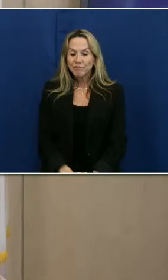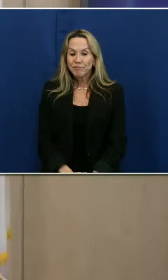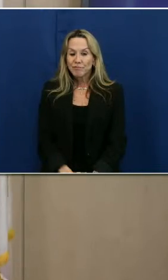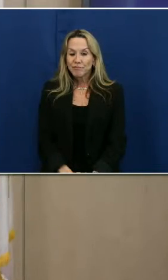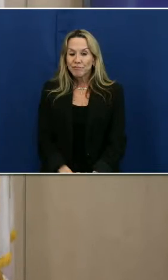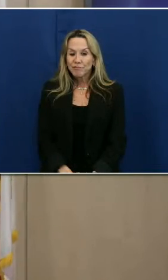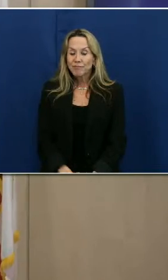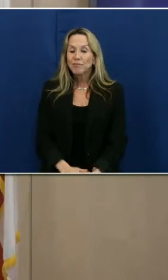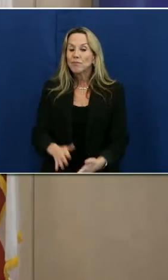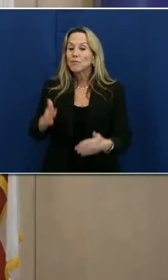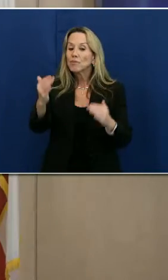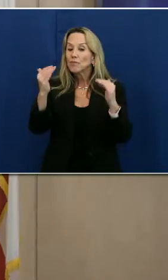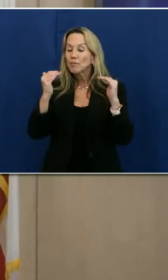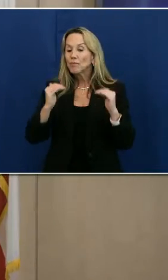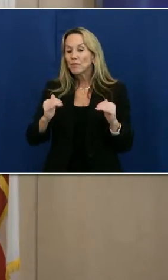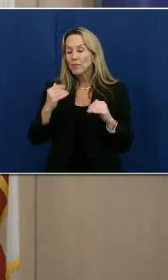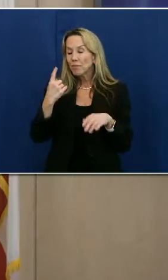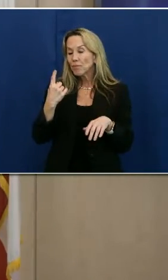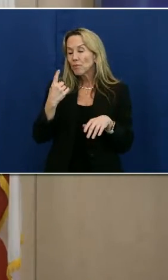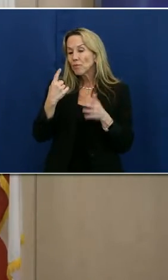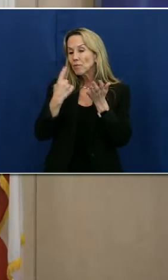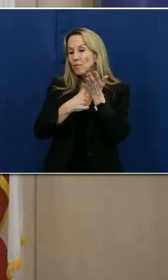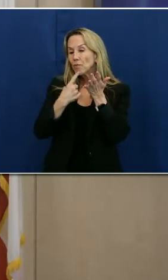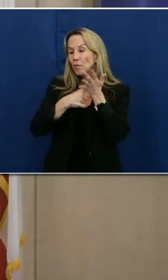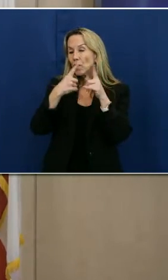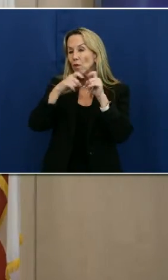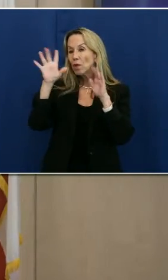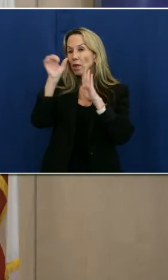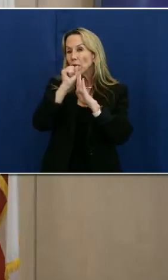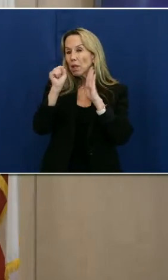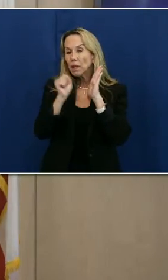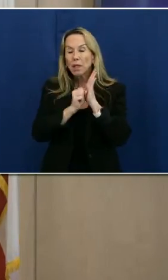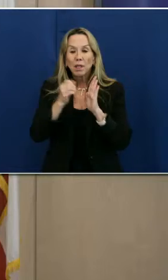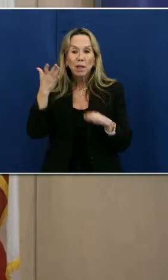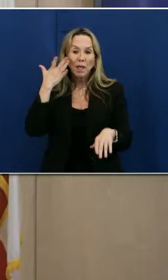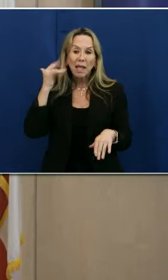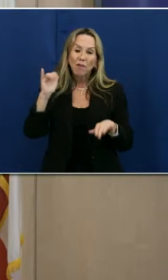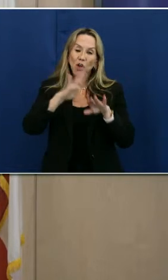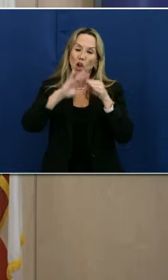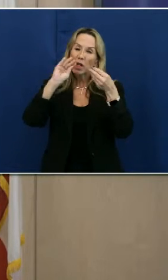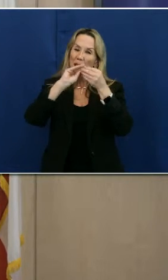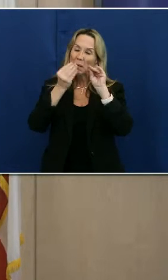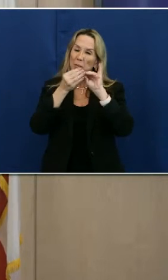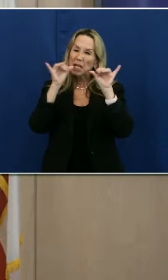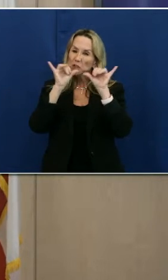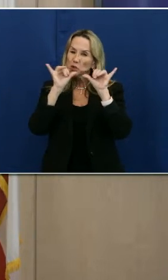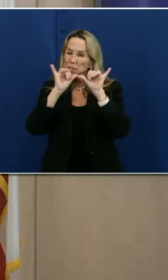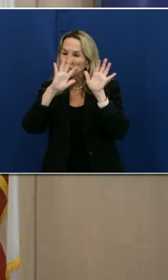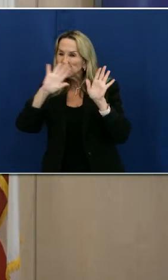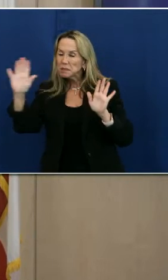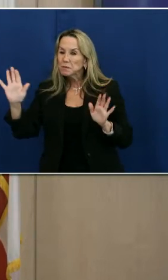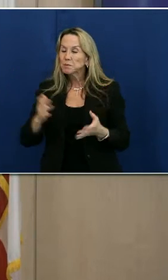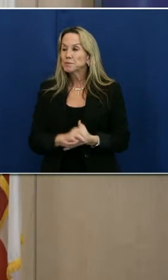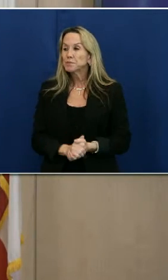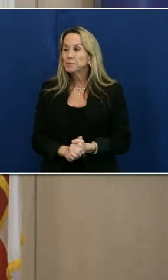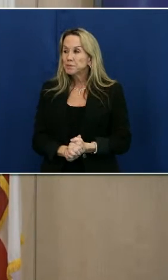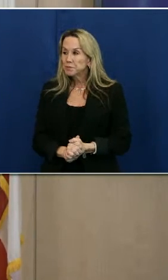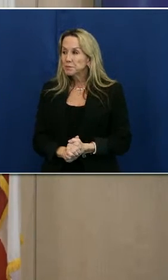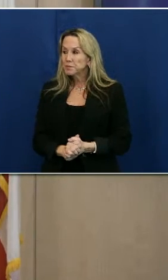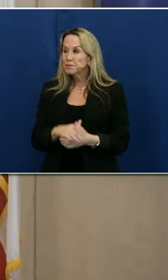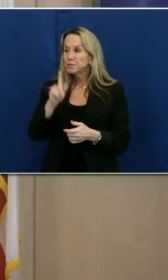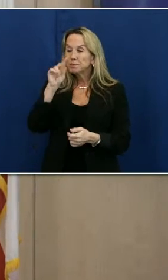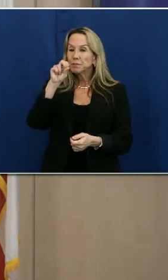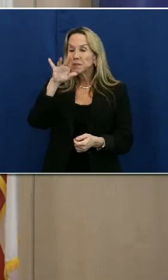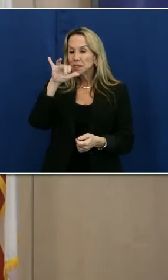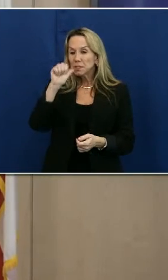This next question deals with the discussions with the state of California on their metrics, and Dr. Wooten's going to respond. And this question is from